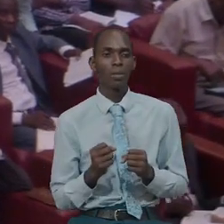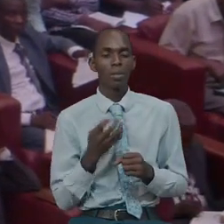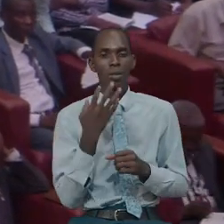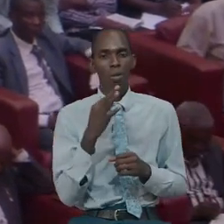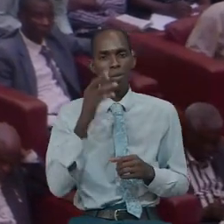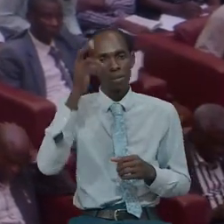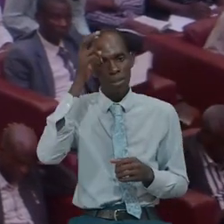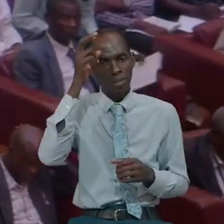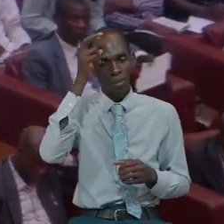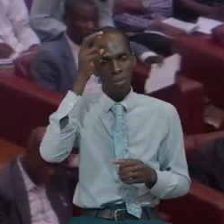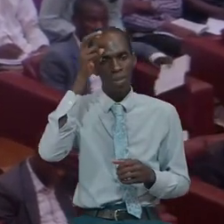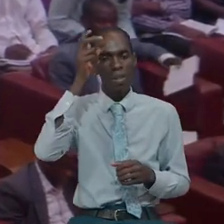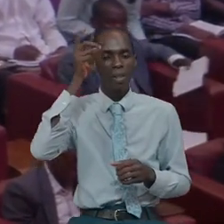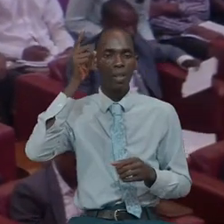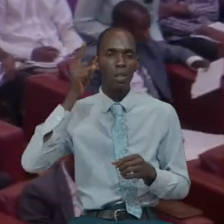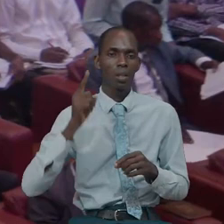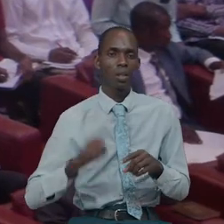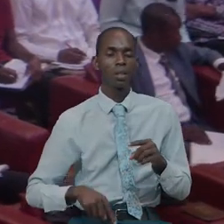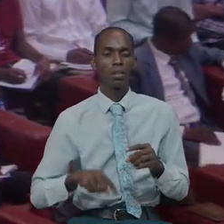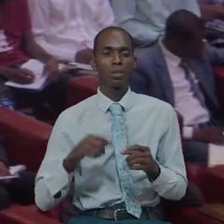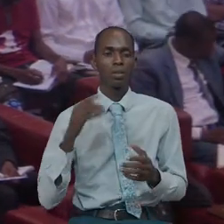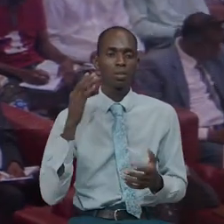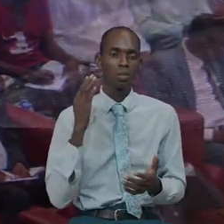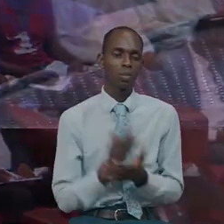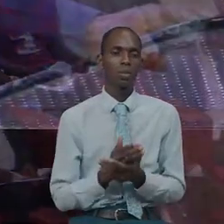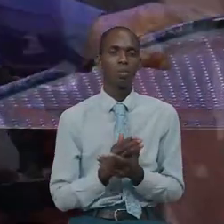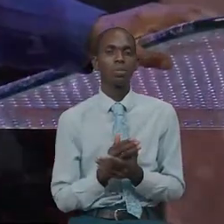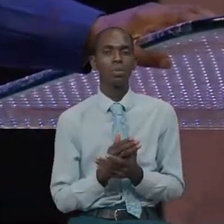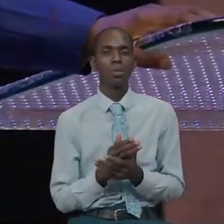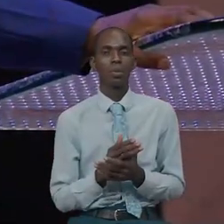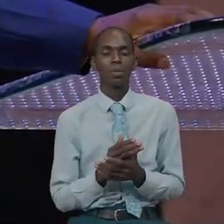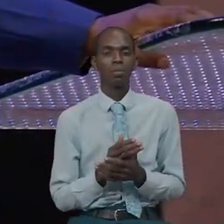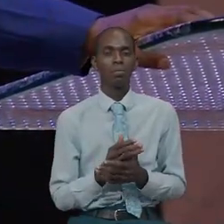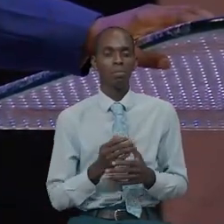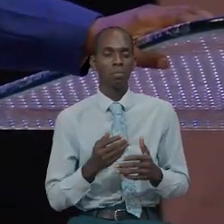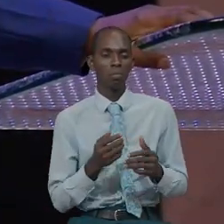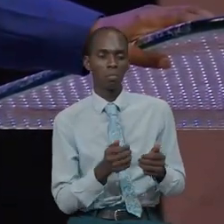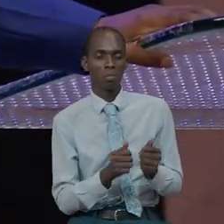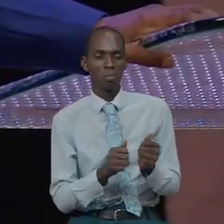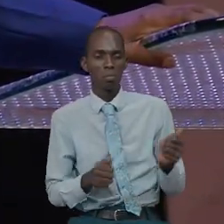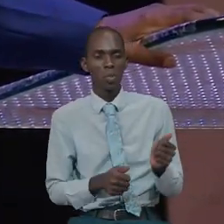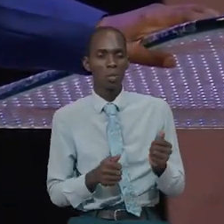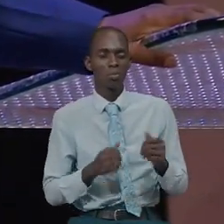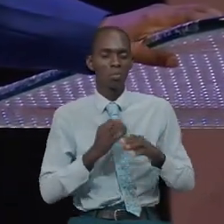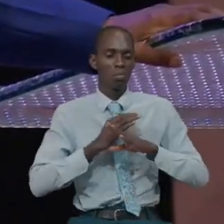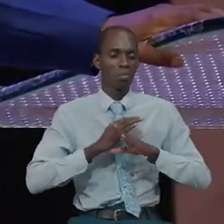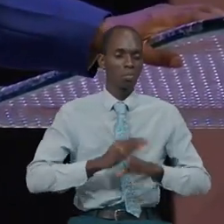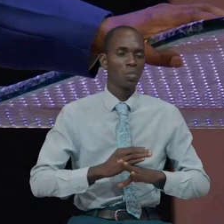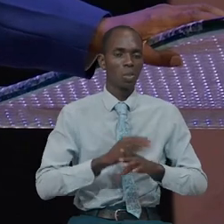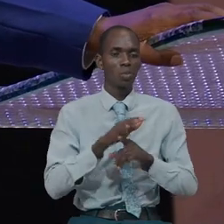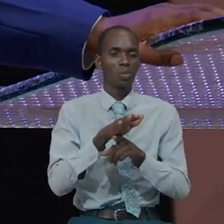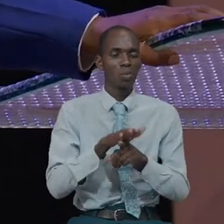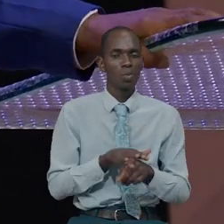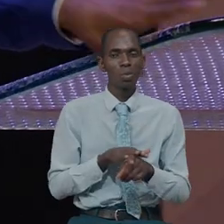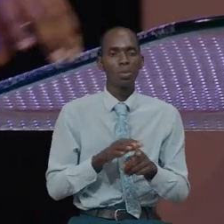Satan cannot stop, retard, hinder, slow down,